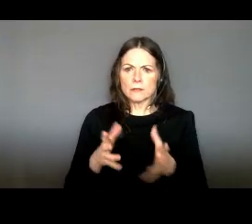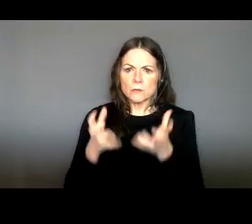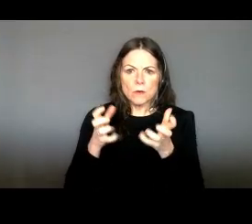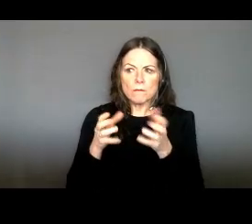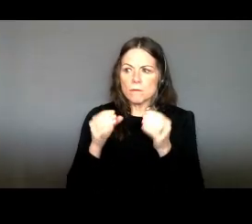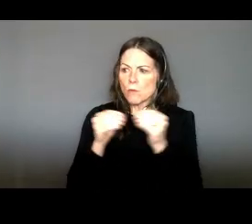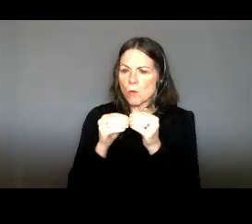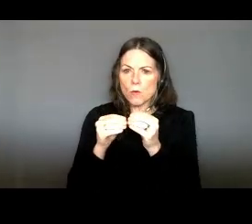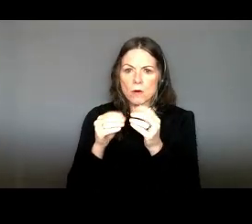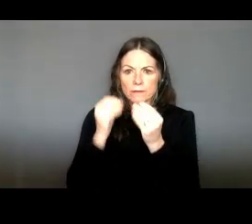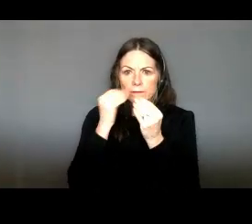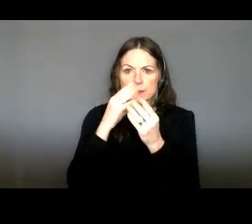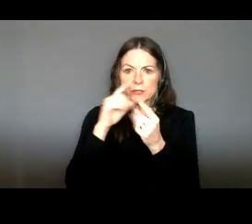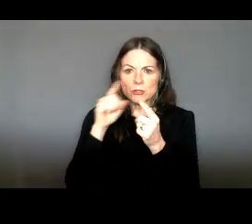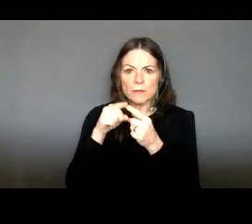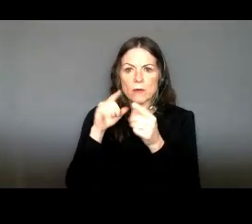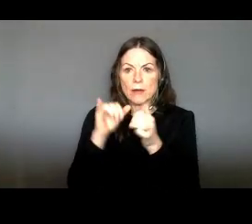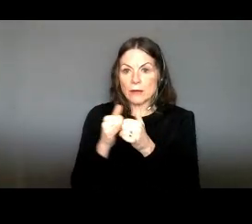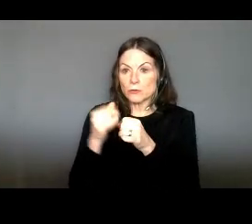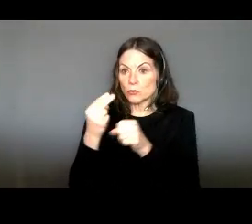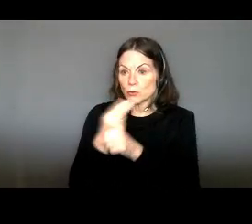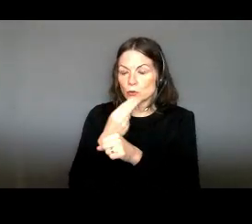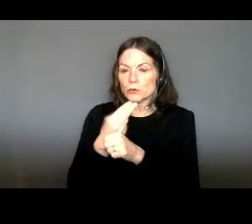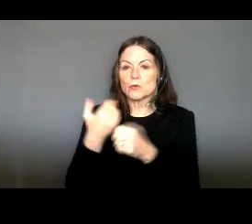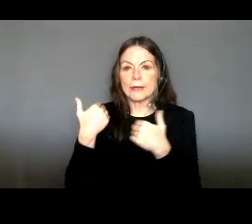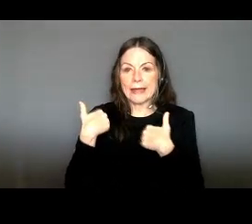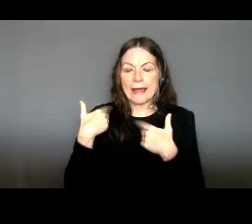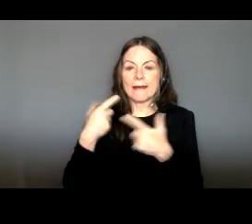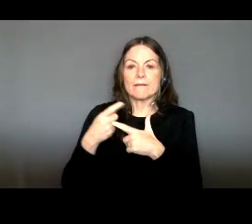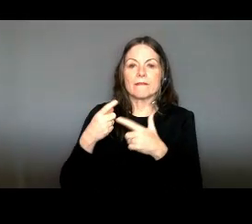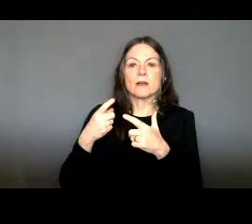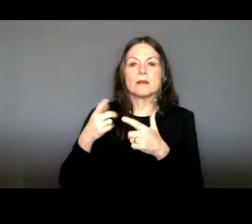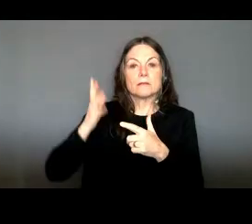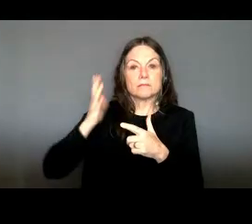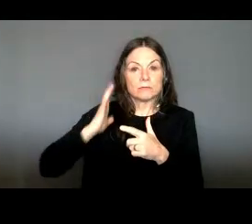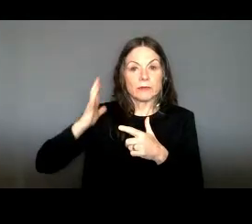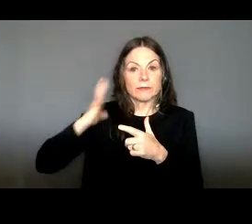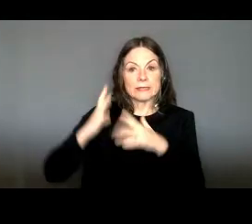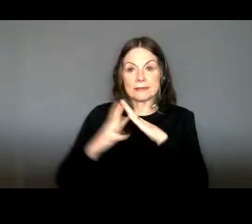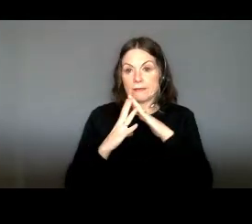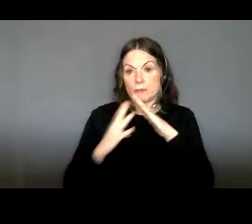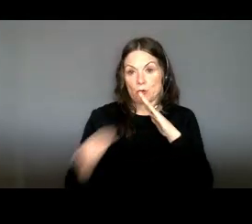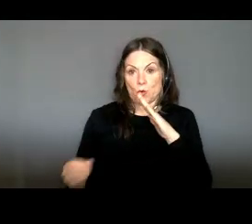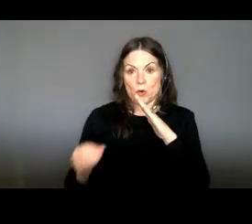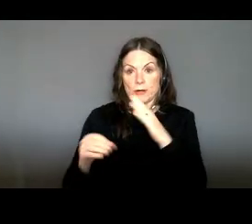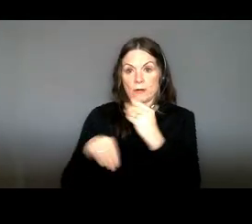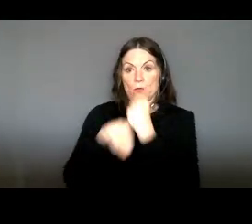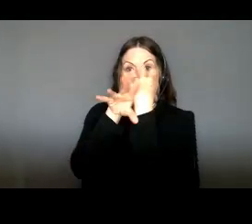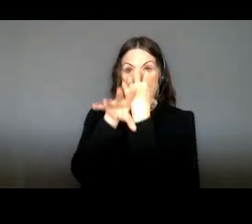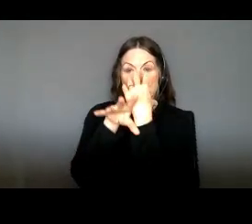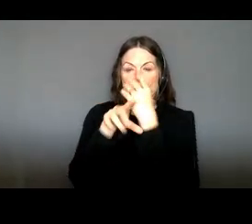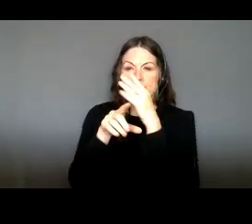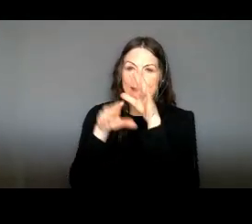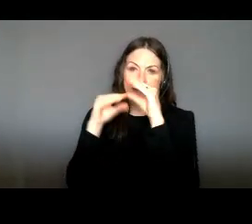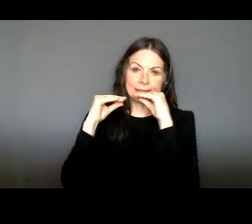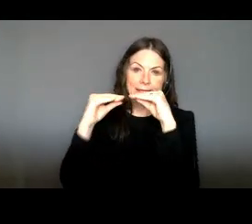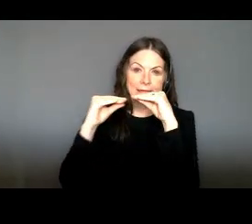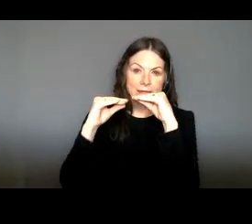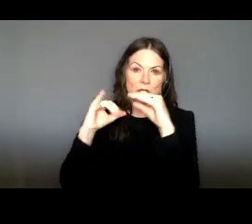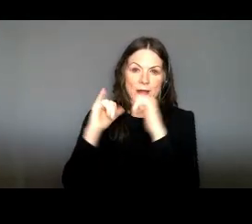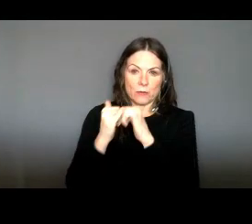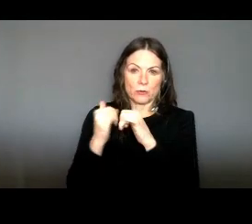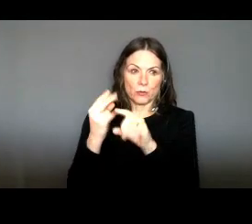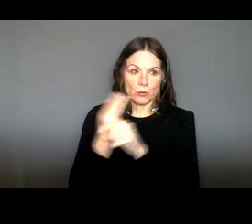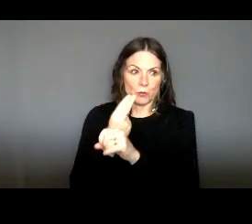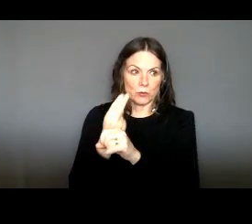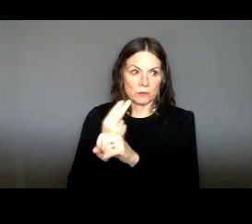the tool, we do have previously recorded webinars also that you can rewatch and go into deeper, greater details on our Learning Hub.